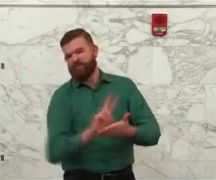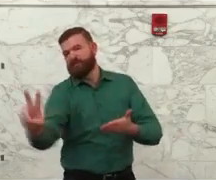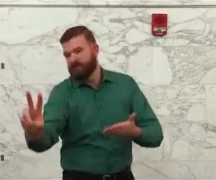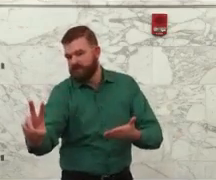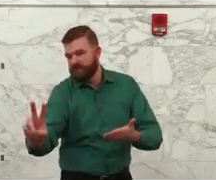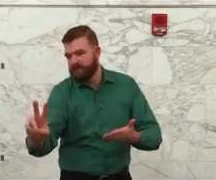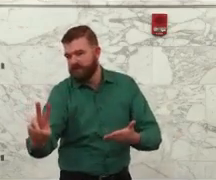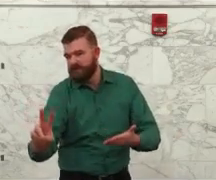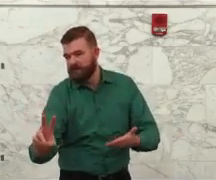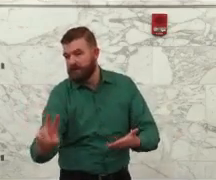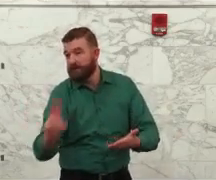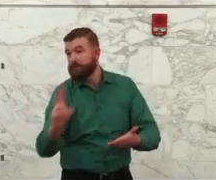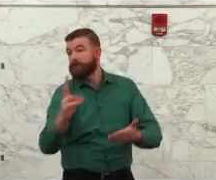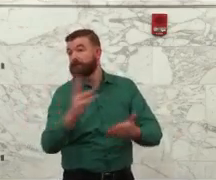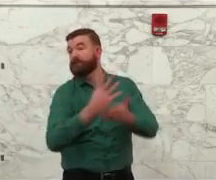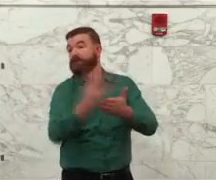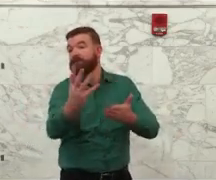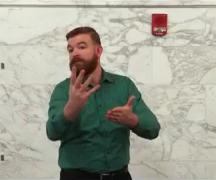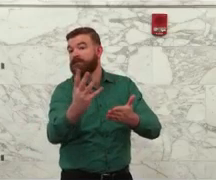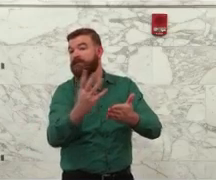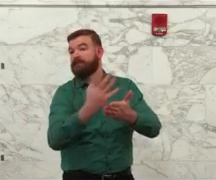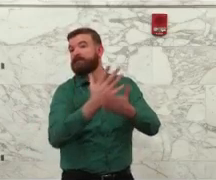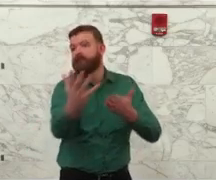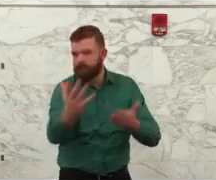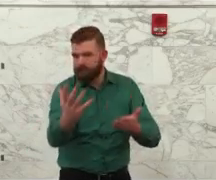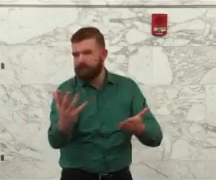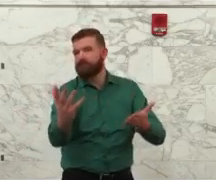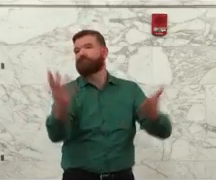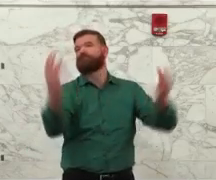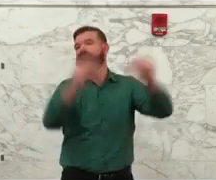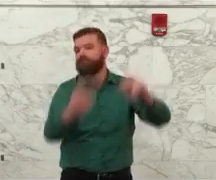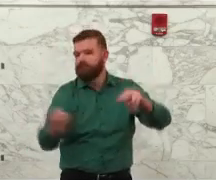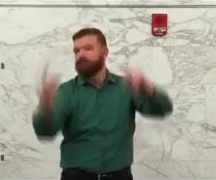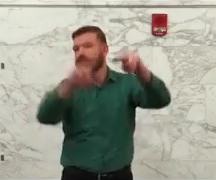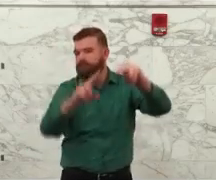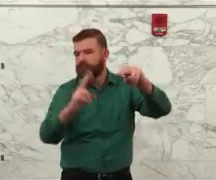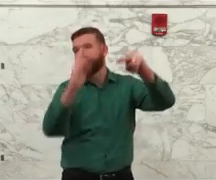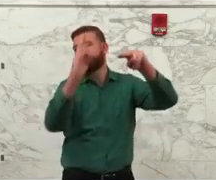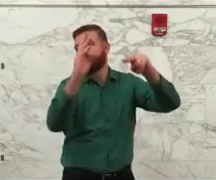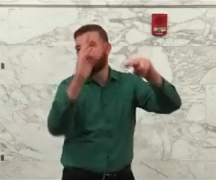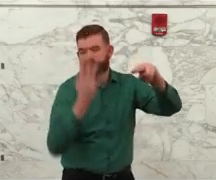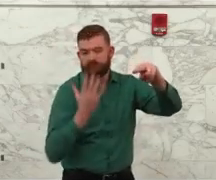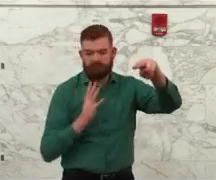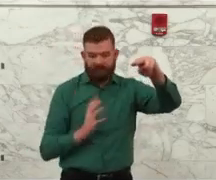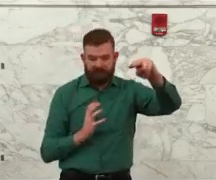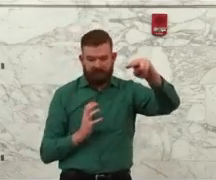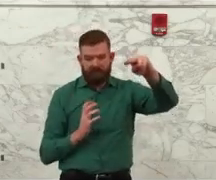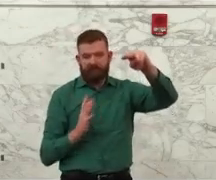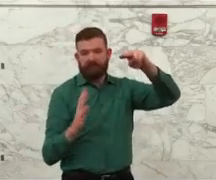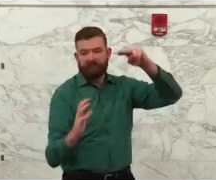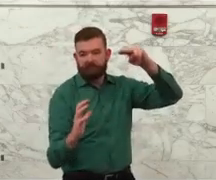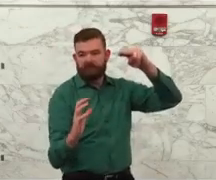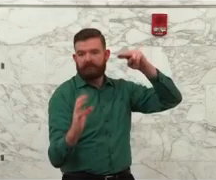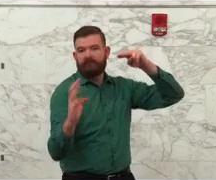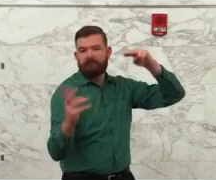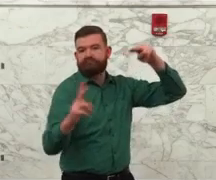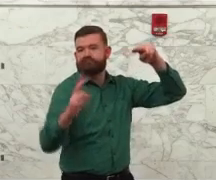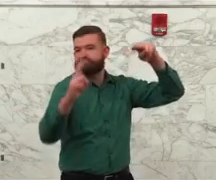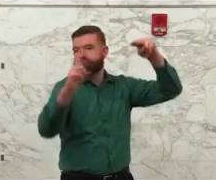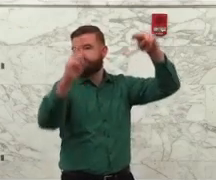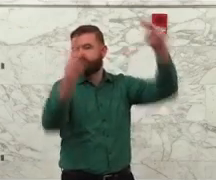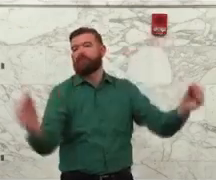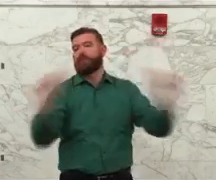to 5 weeks to get in working order. So that's a total of almost 1,000 beds in the next 2 weeks and another